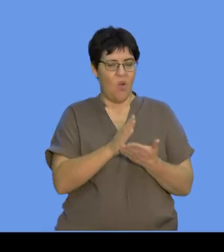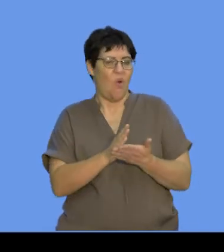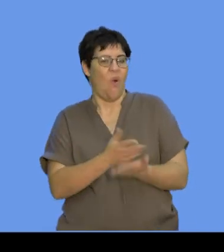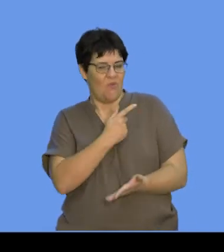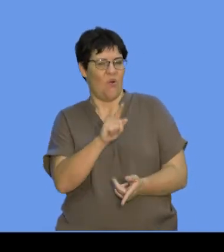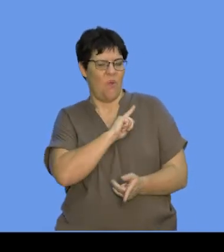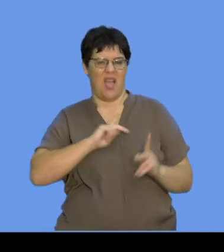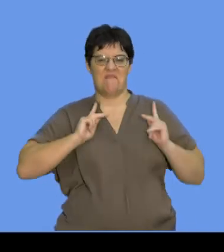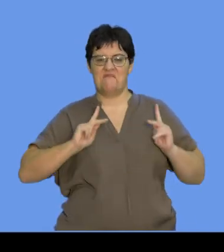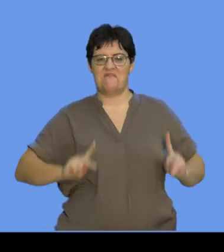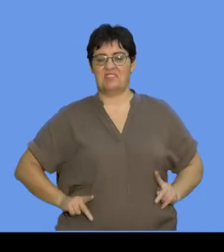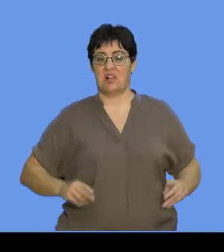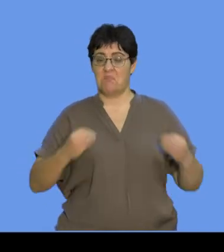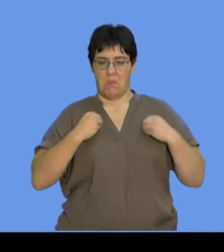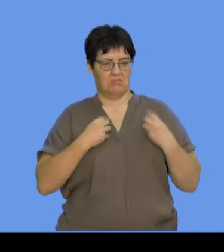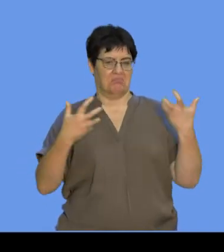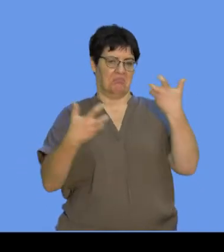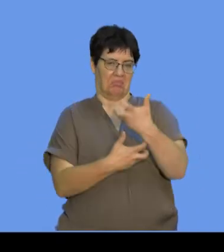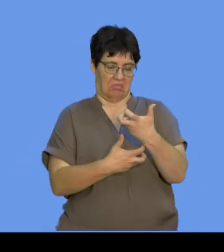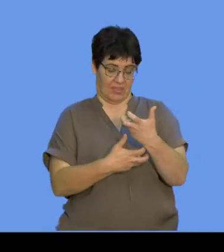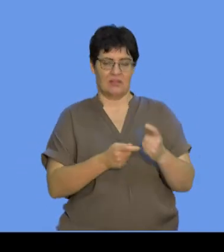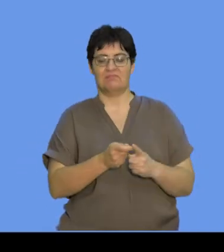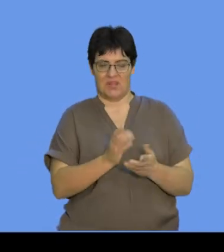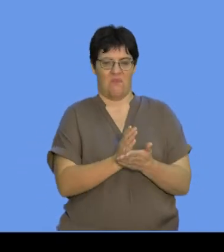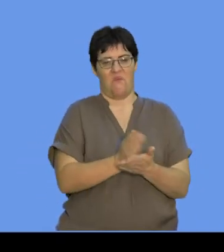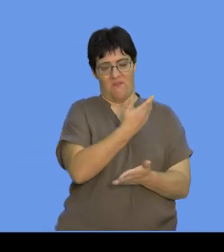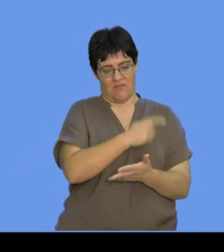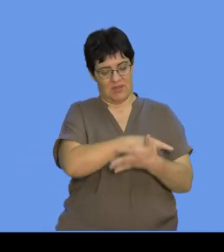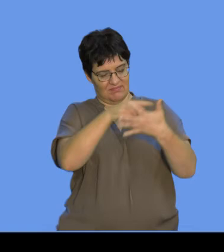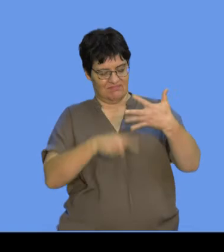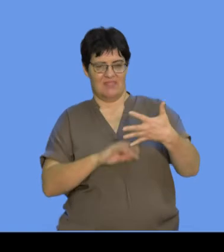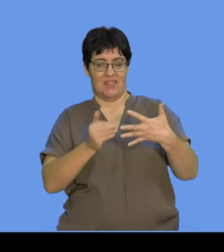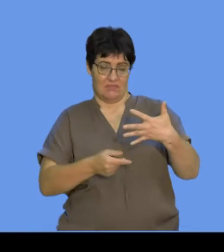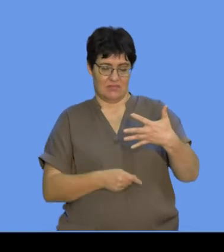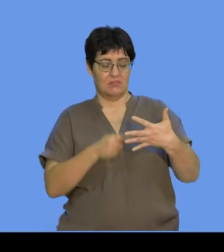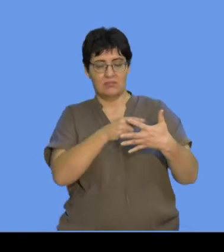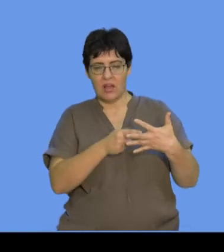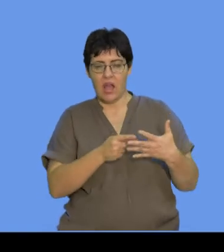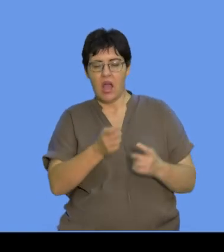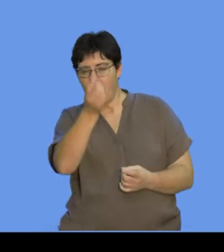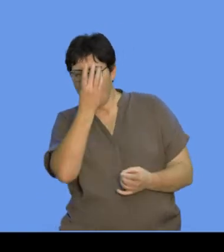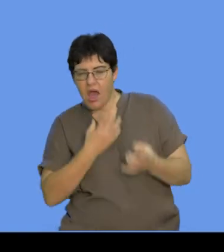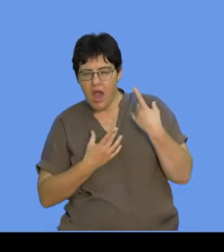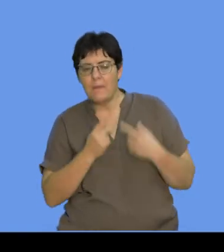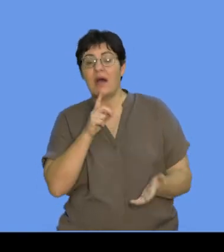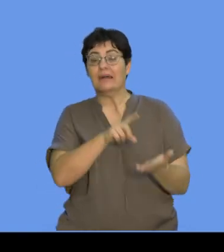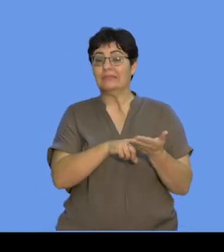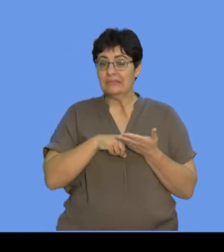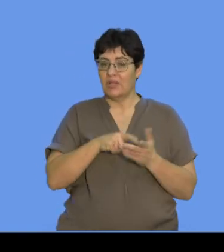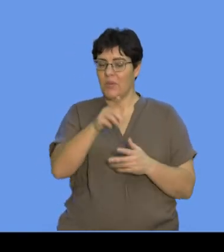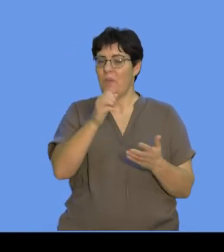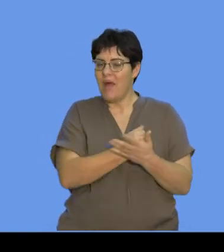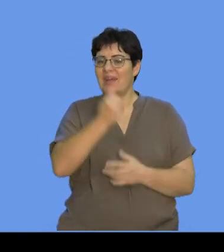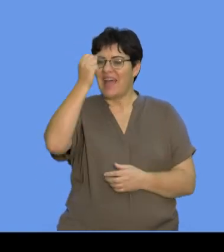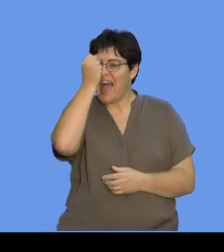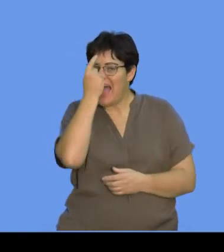physical properties that we've just discussed, and these clues actually kind of guide us, but they demand from us that we have some form